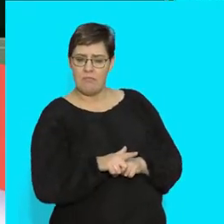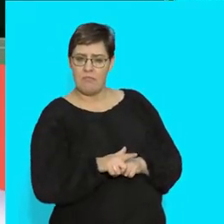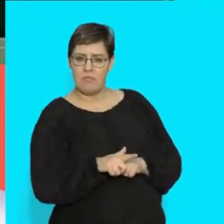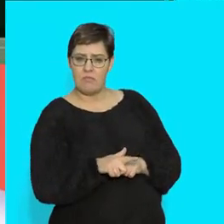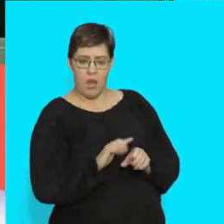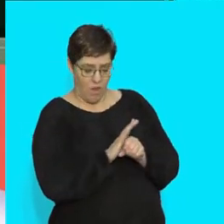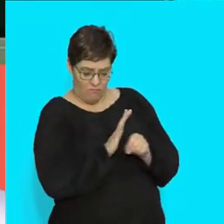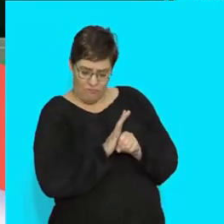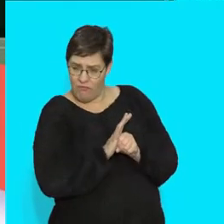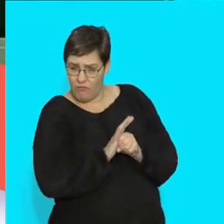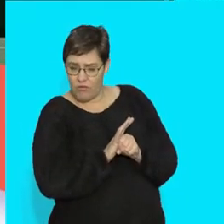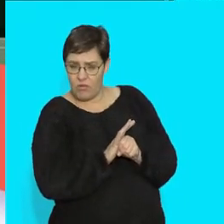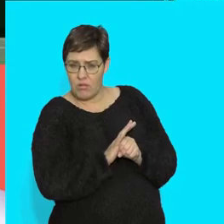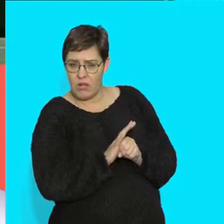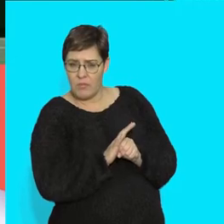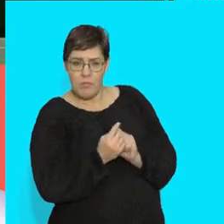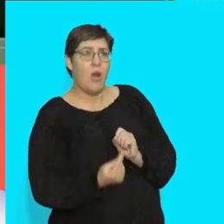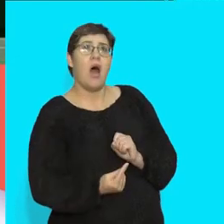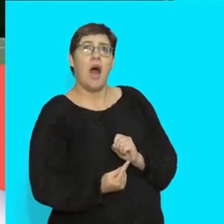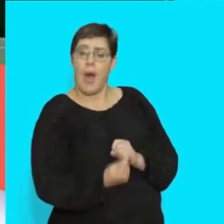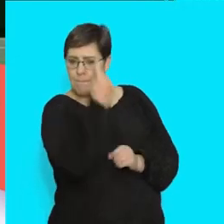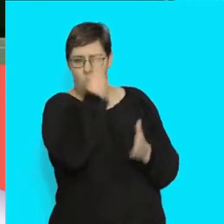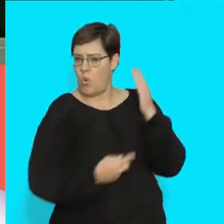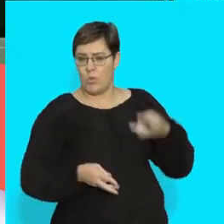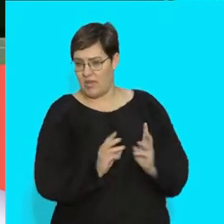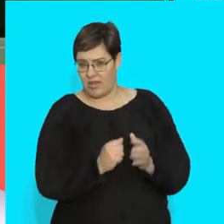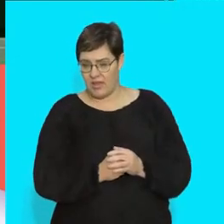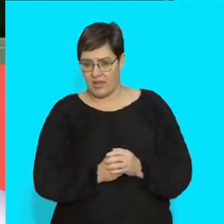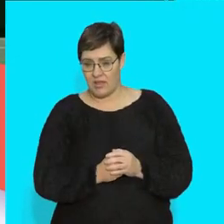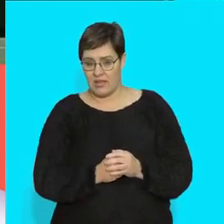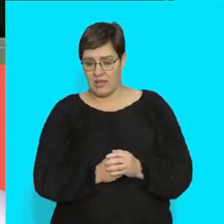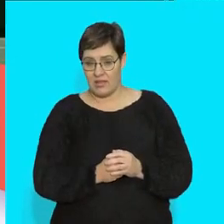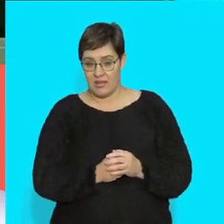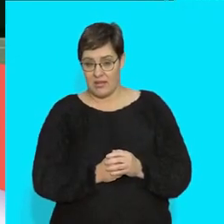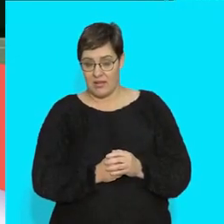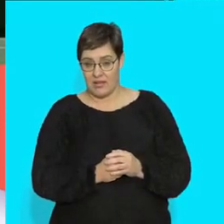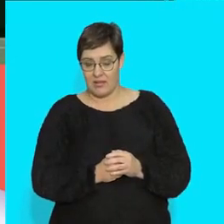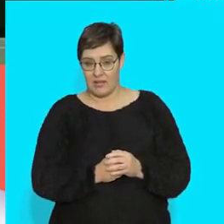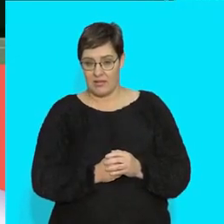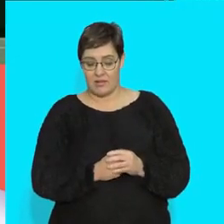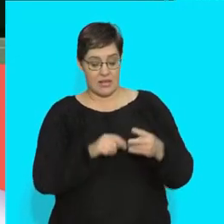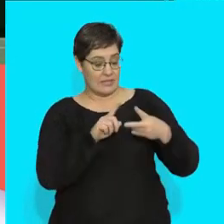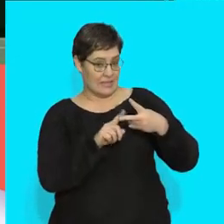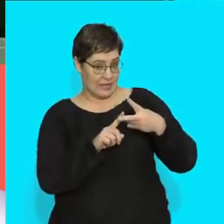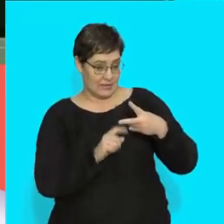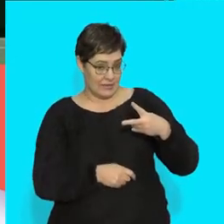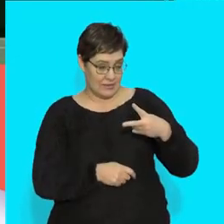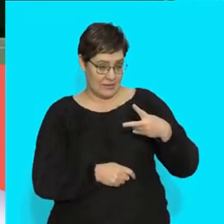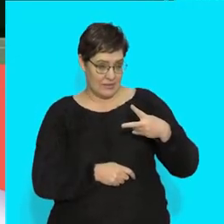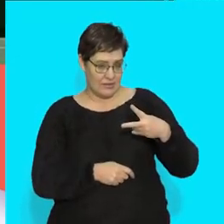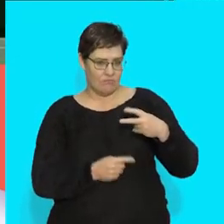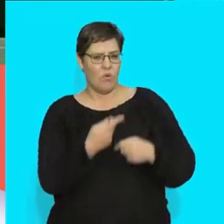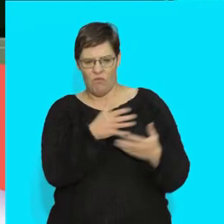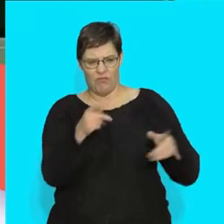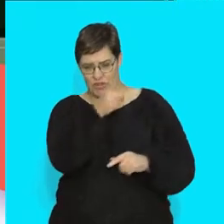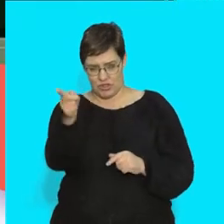go? Up. It's the only way it can go. It can go up. Okay, second one. All of you have done it. I